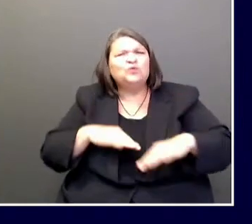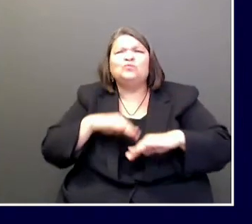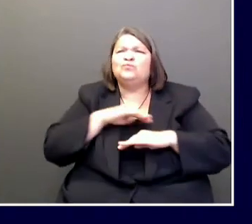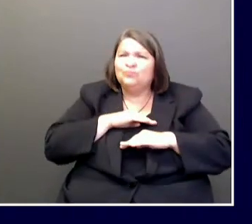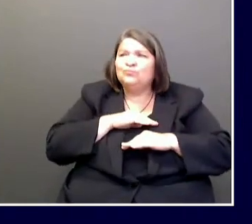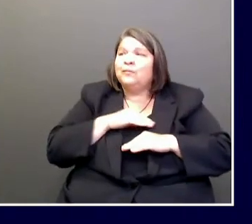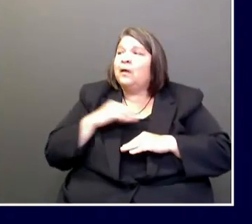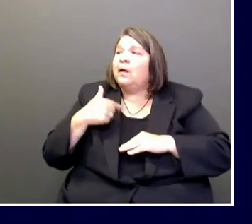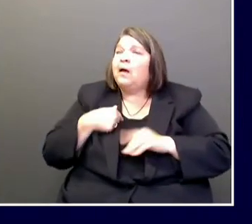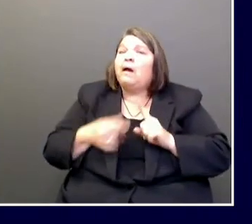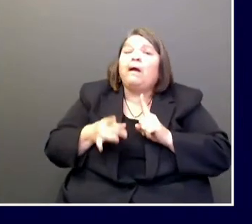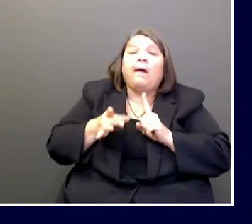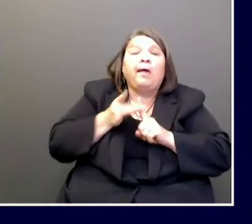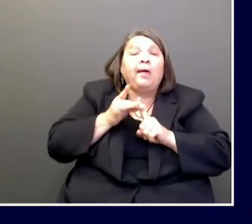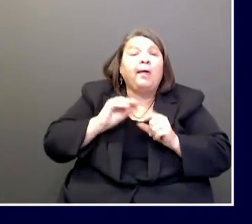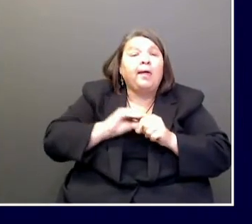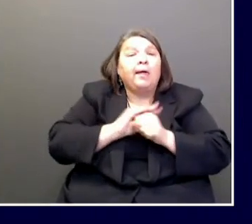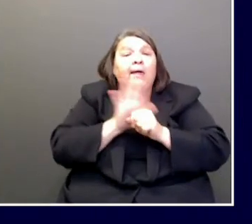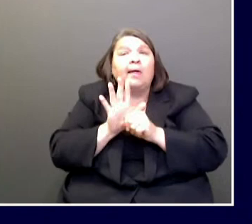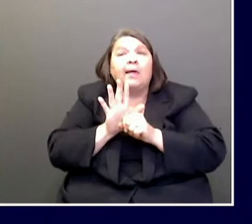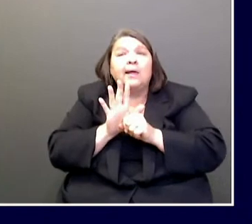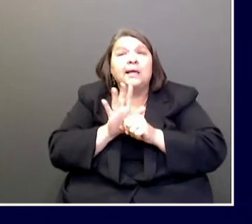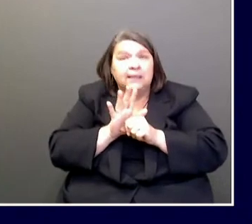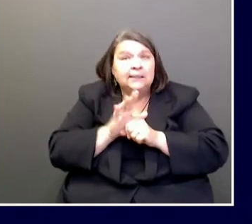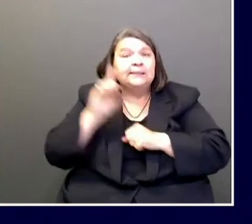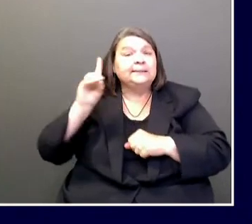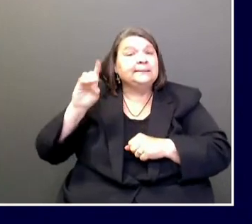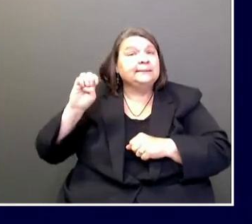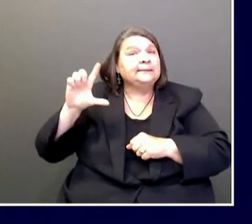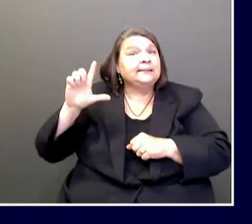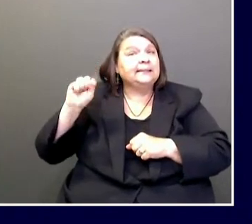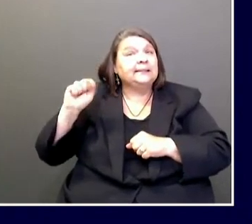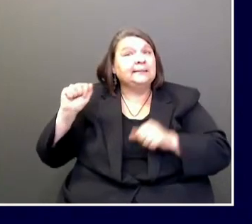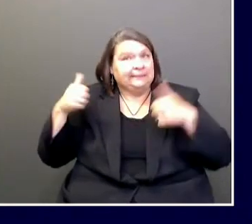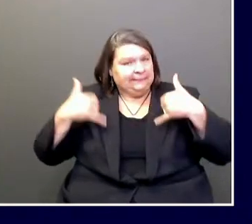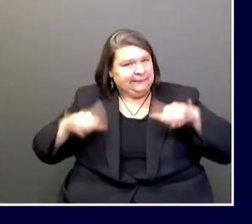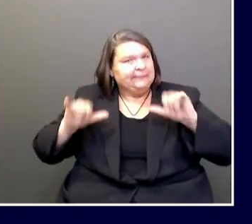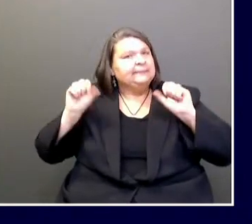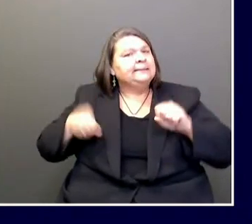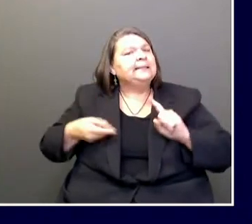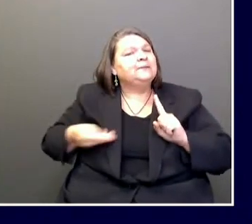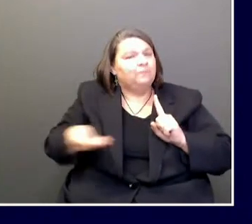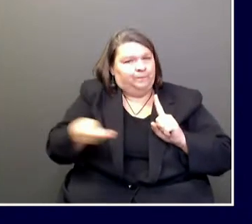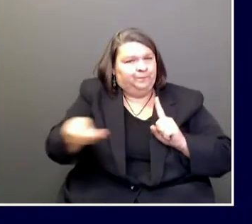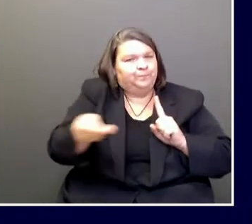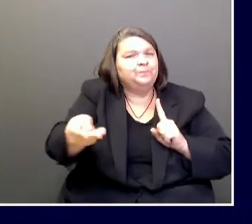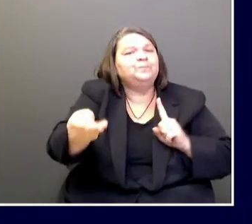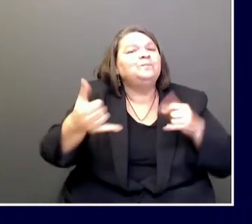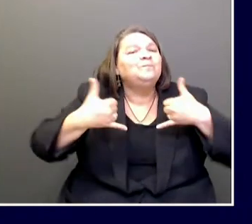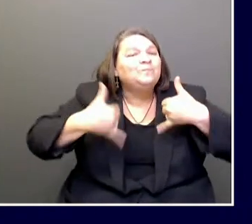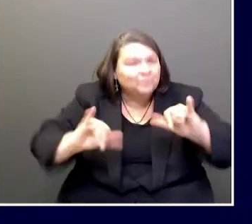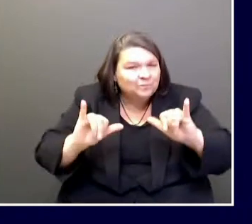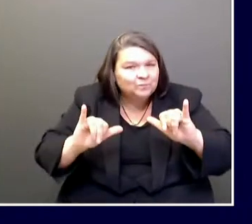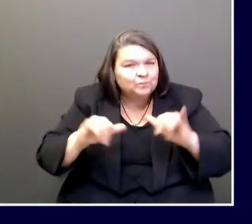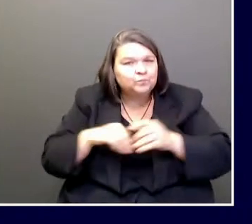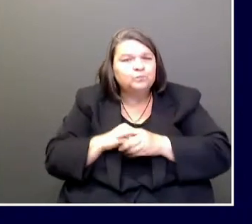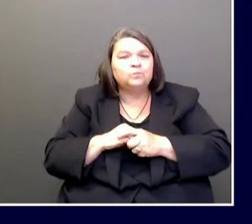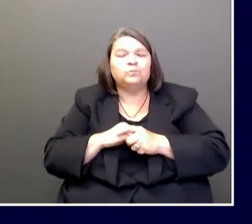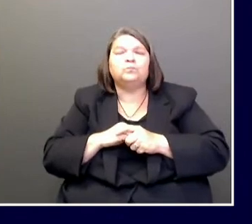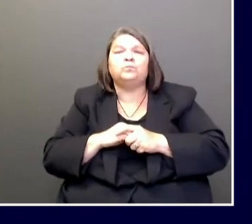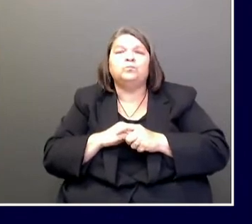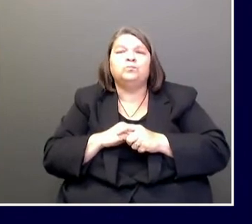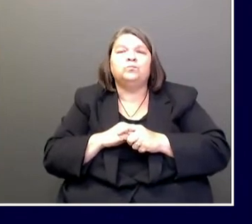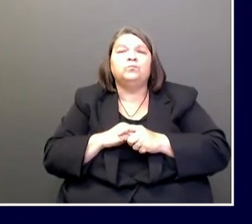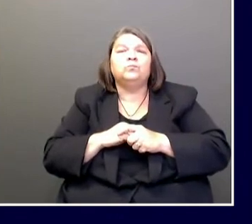its recommendations? Well, it's that last point that explains this update. Specifically, the risk